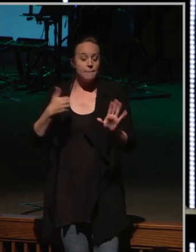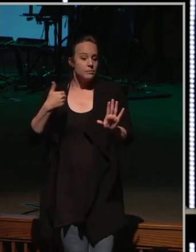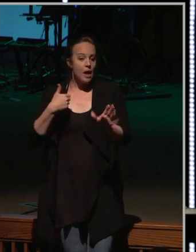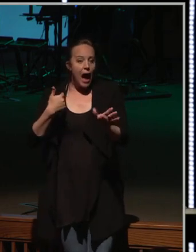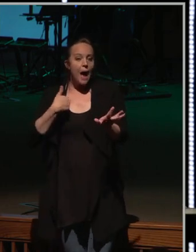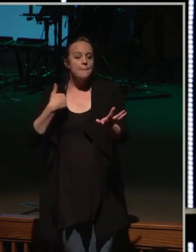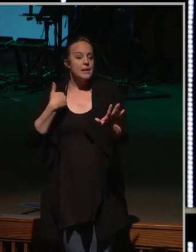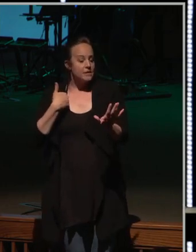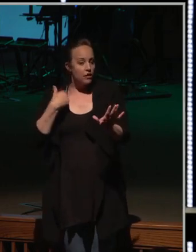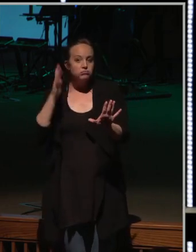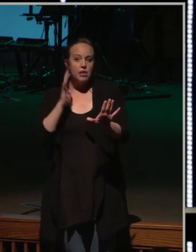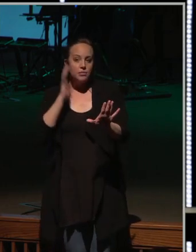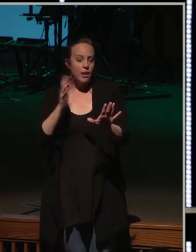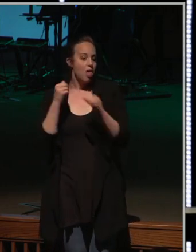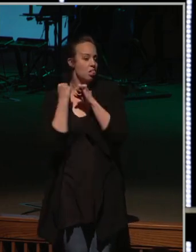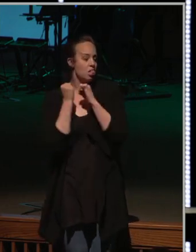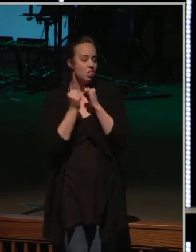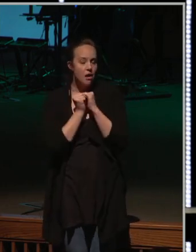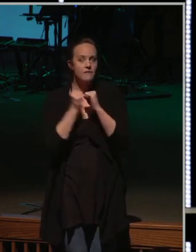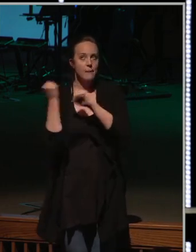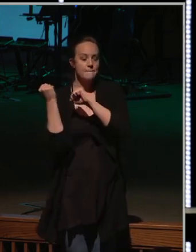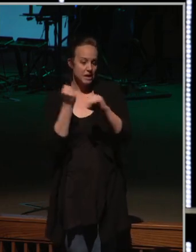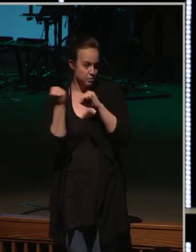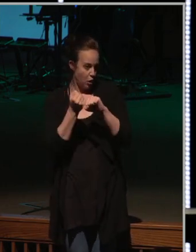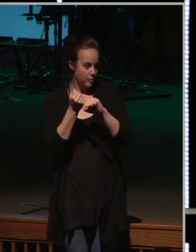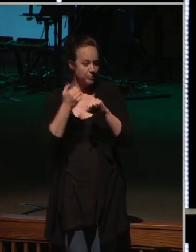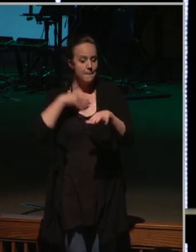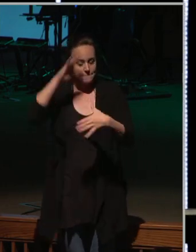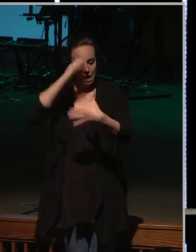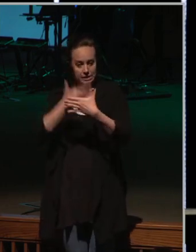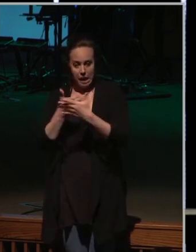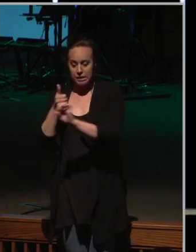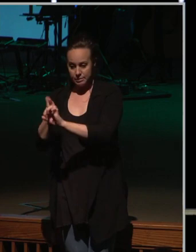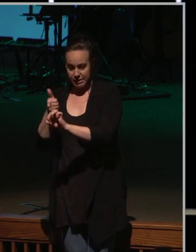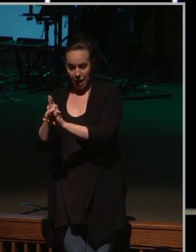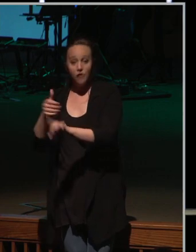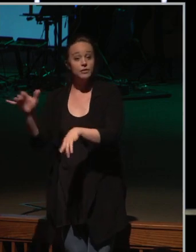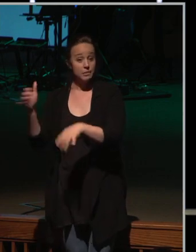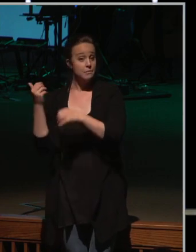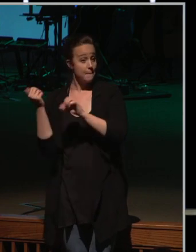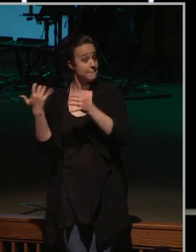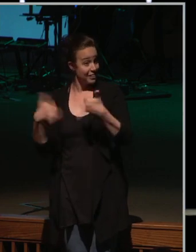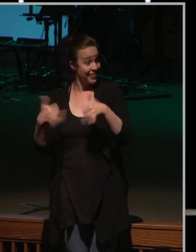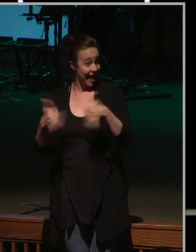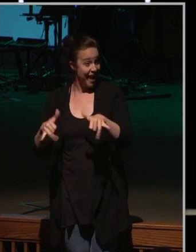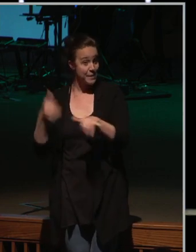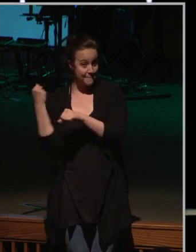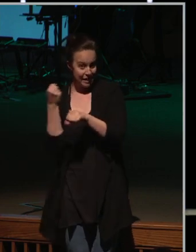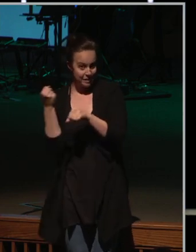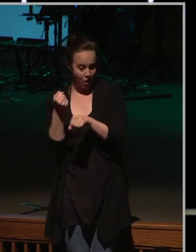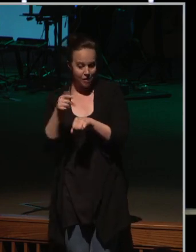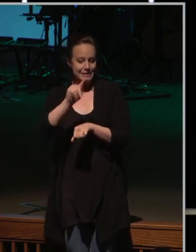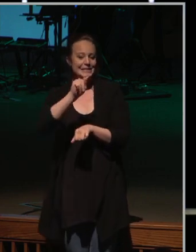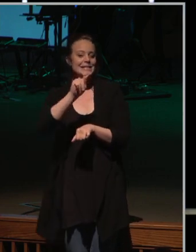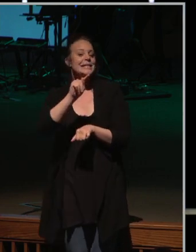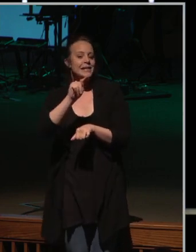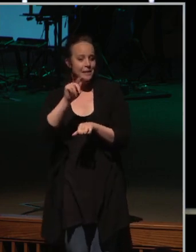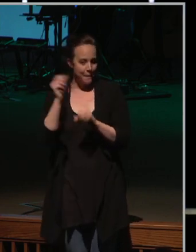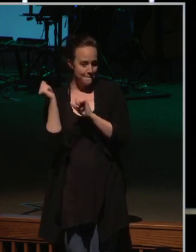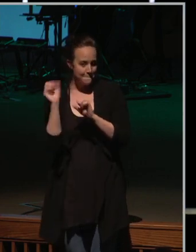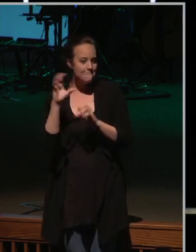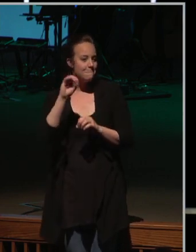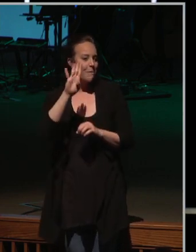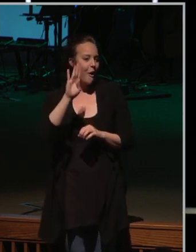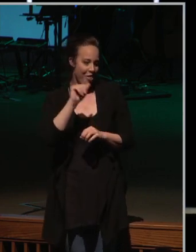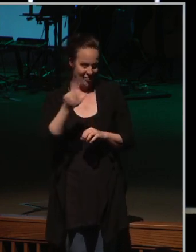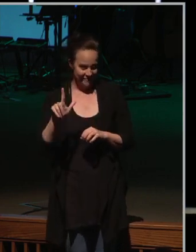play it too, and when he started to play t-ball, and I was his coach, I tell you, he was such a great t-ball player, I thought, I've got the next